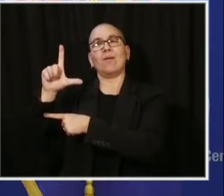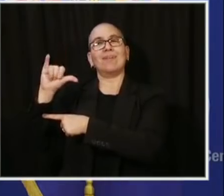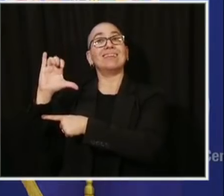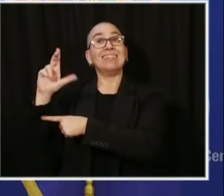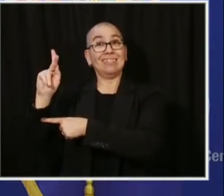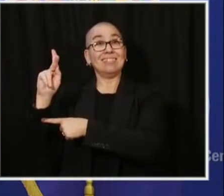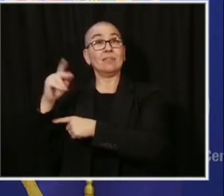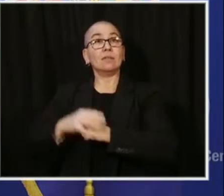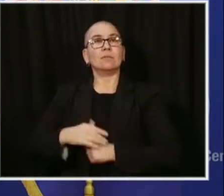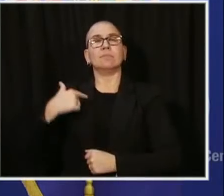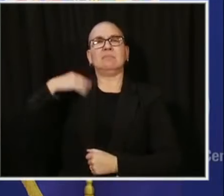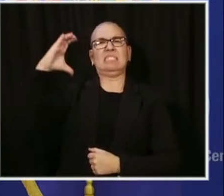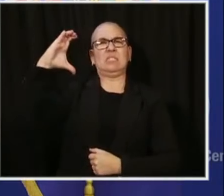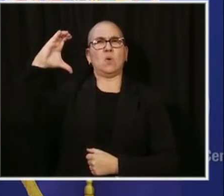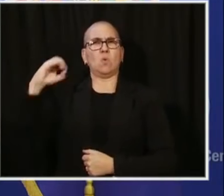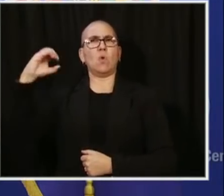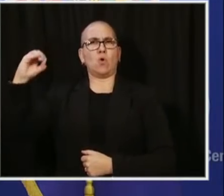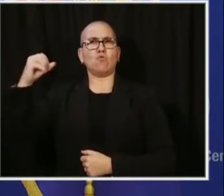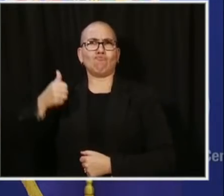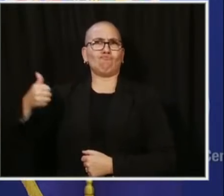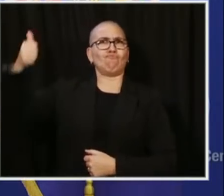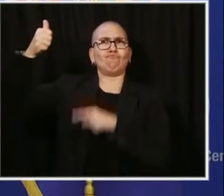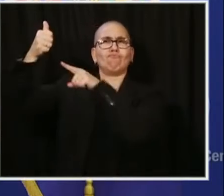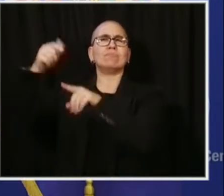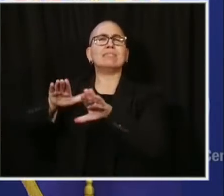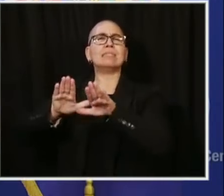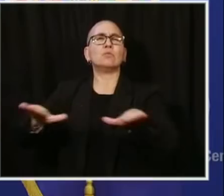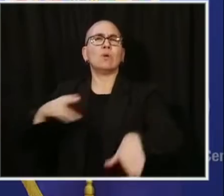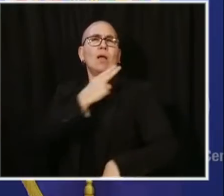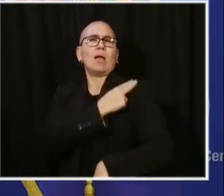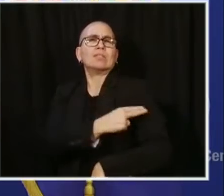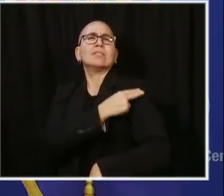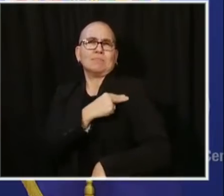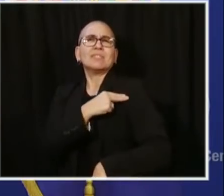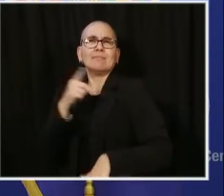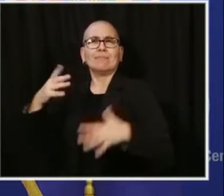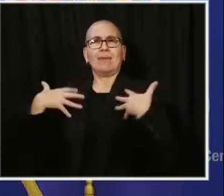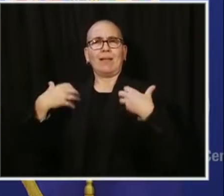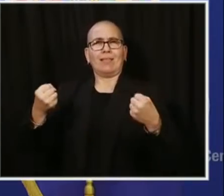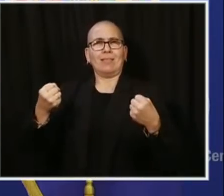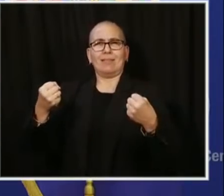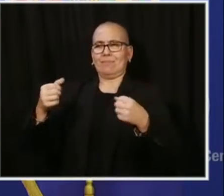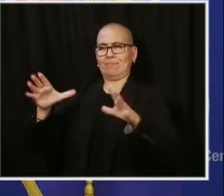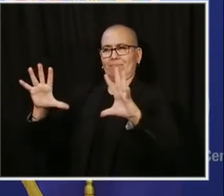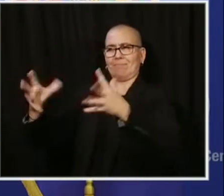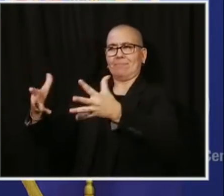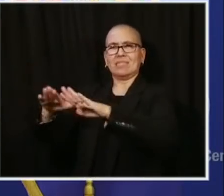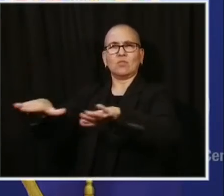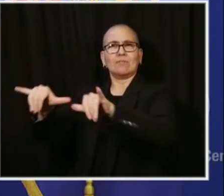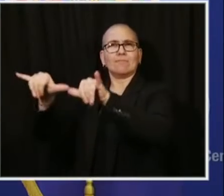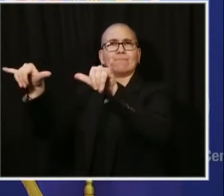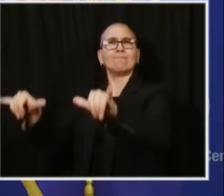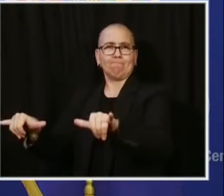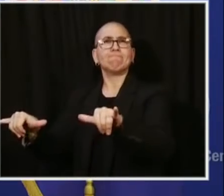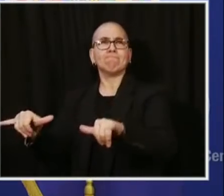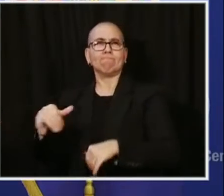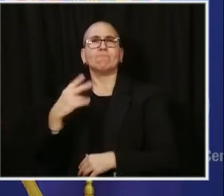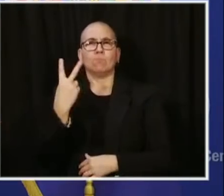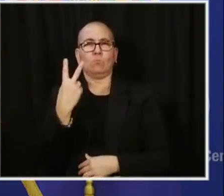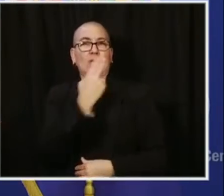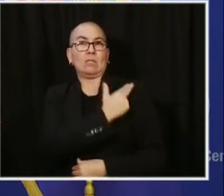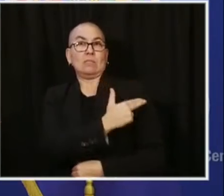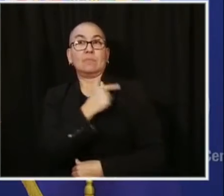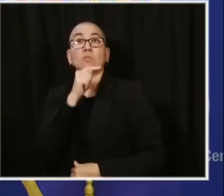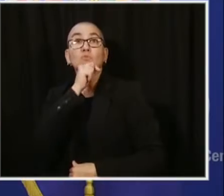about 32 independent freestanding pediatric health systems in the country, and we are based here. Our 2 hospitals are in the Twin Cities metro, but we see patients